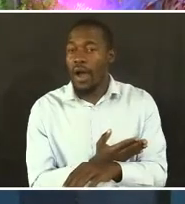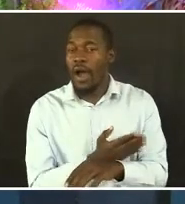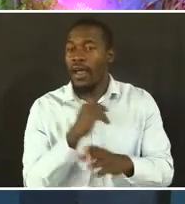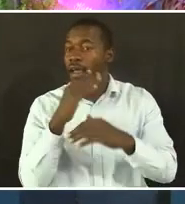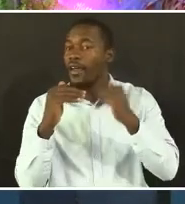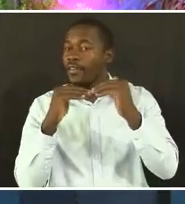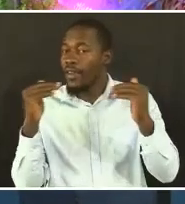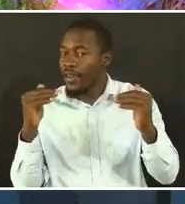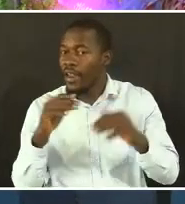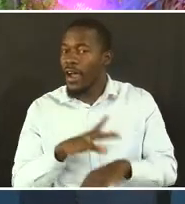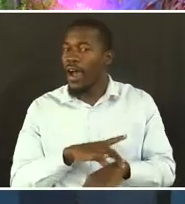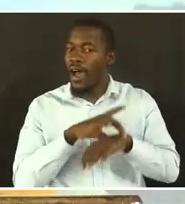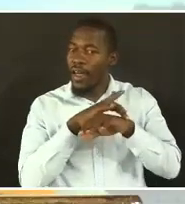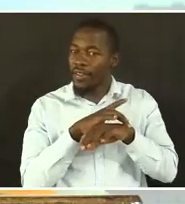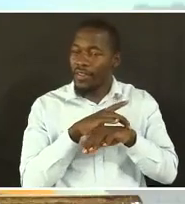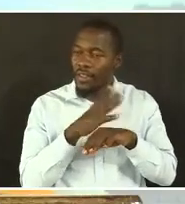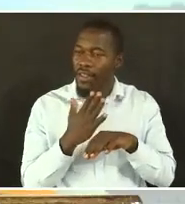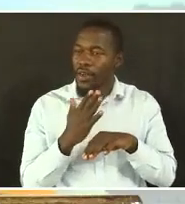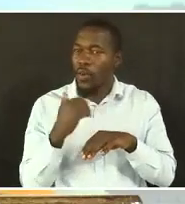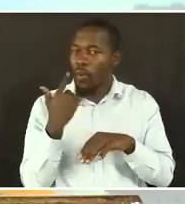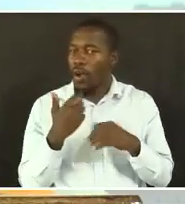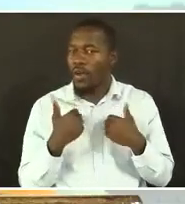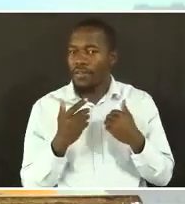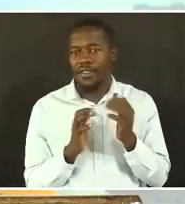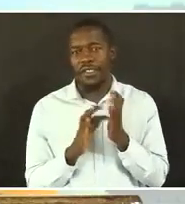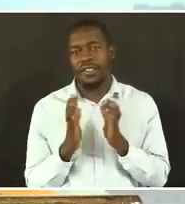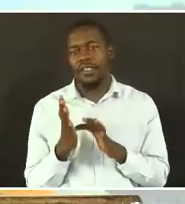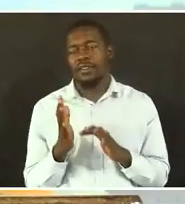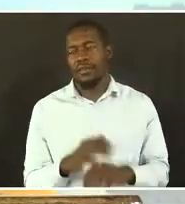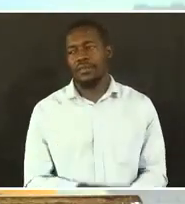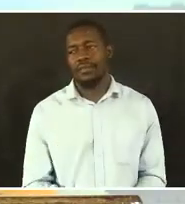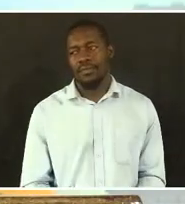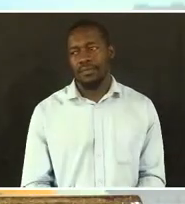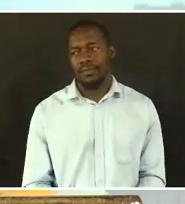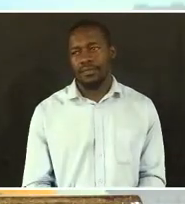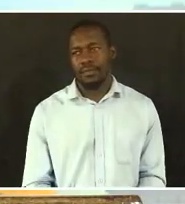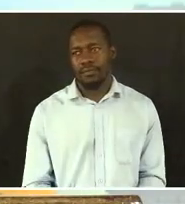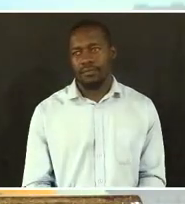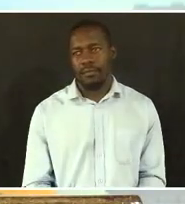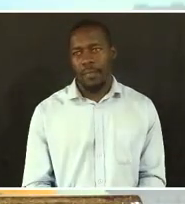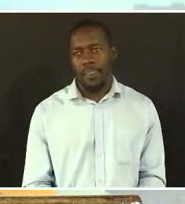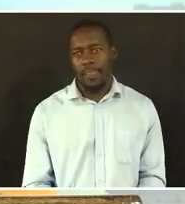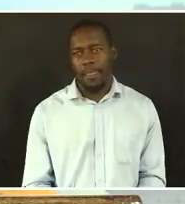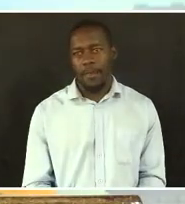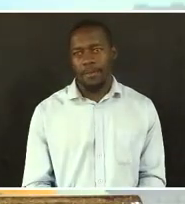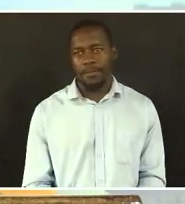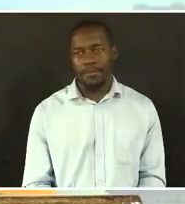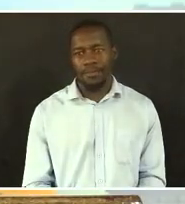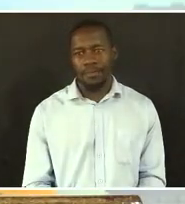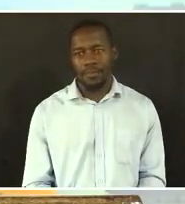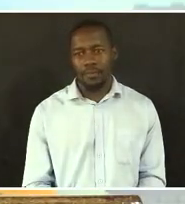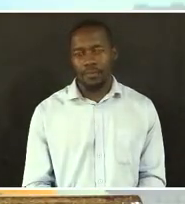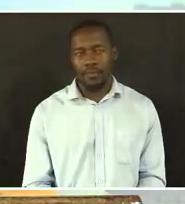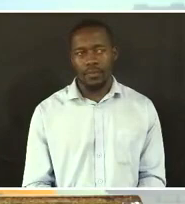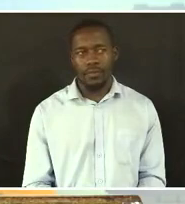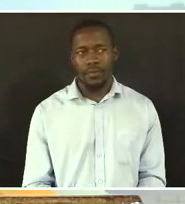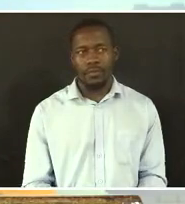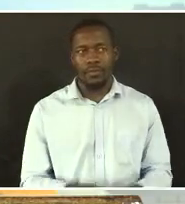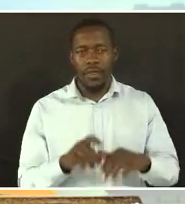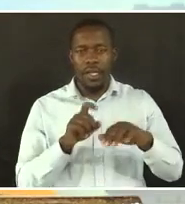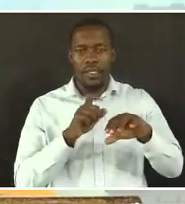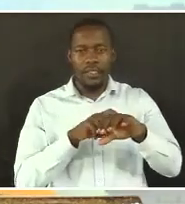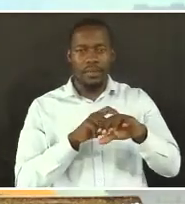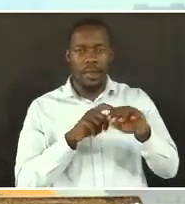And Christ can give you that power to reach out to others. In fact, when I was reading